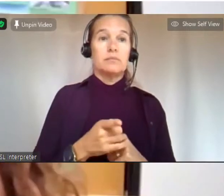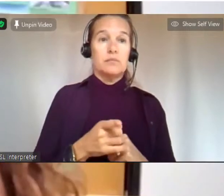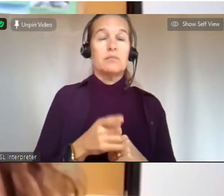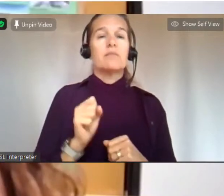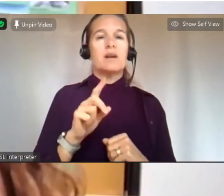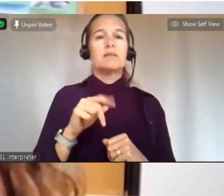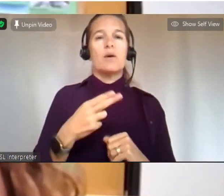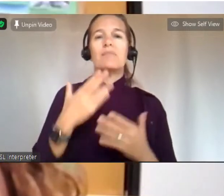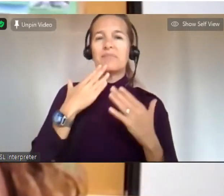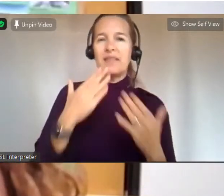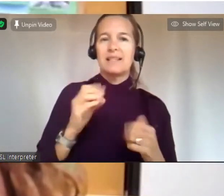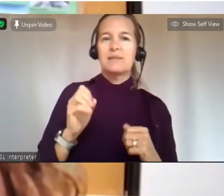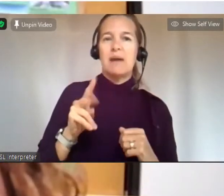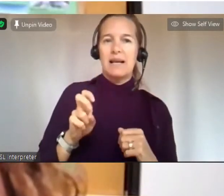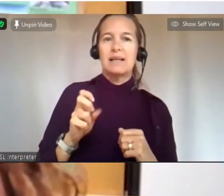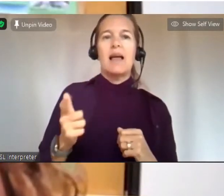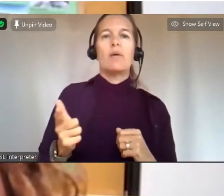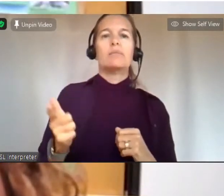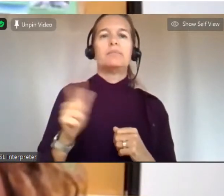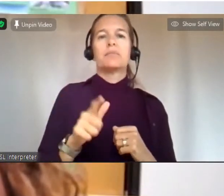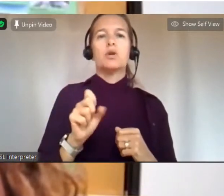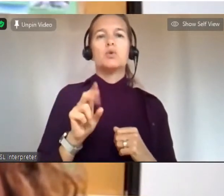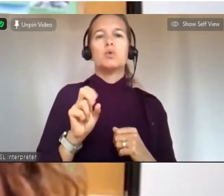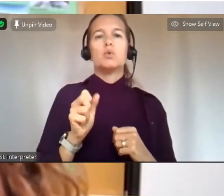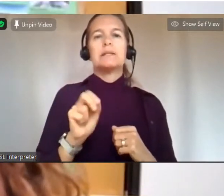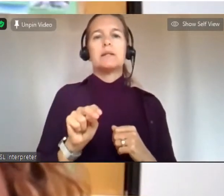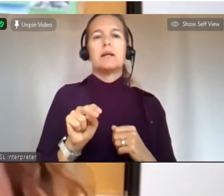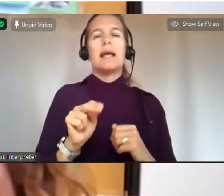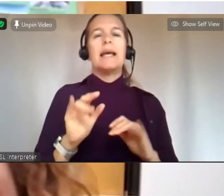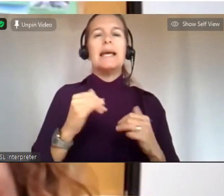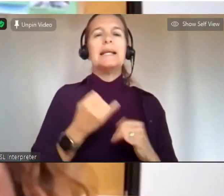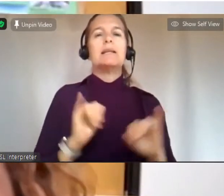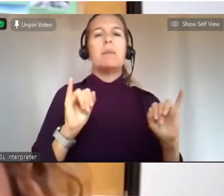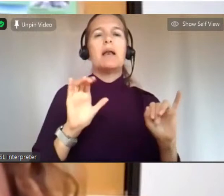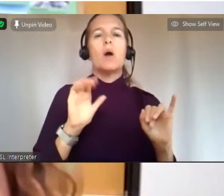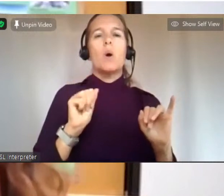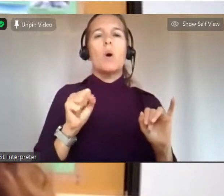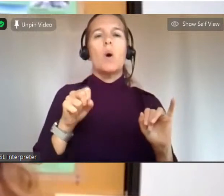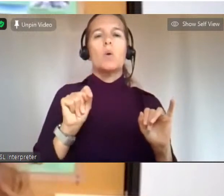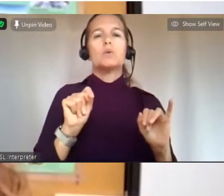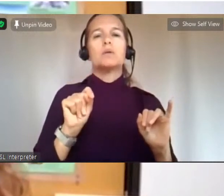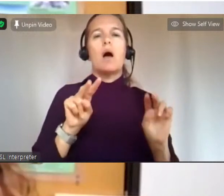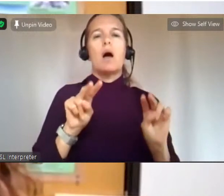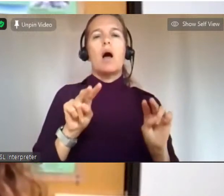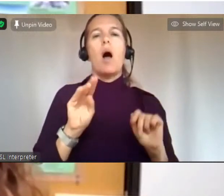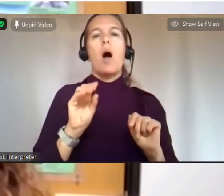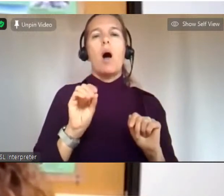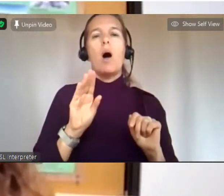Thank you, Mike. We'll move over to Susan with the Independent Coast Observer.